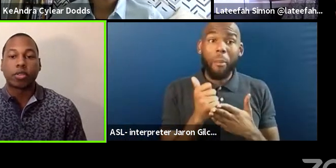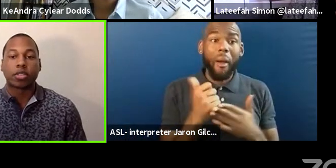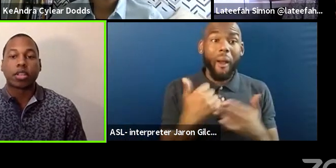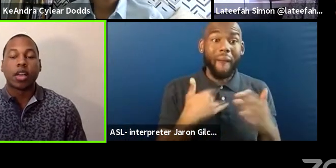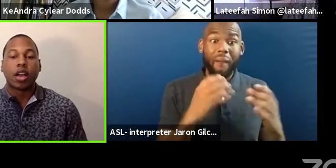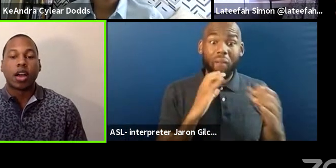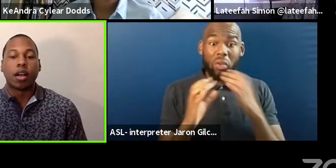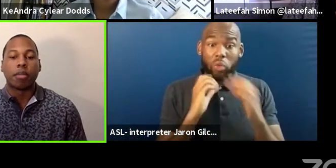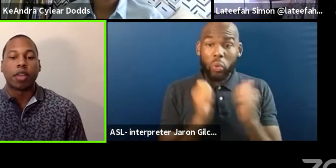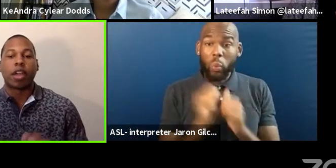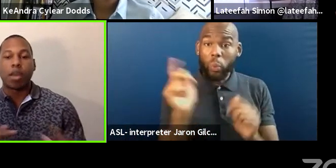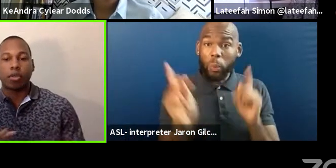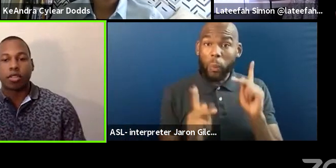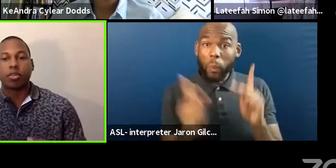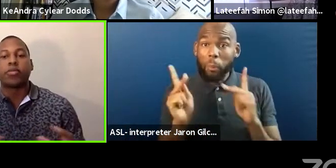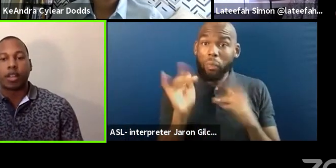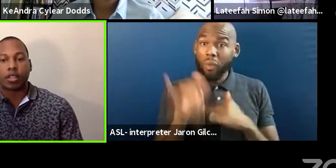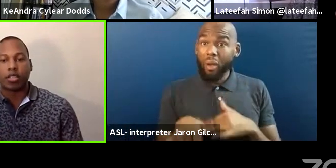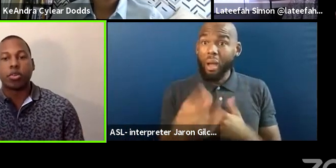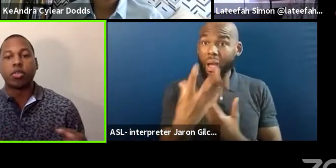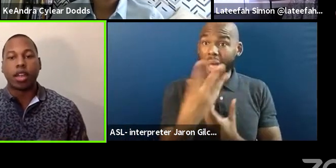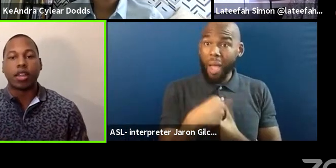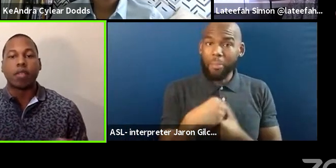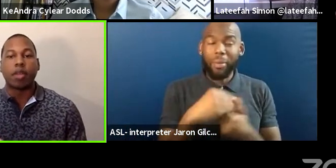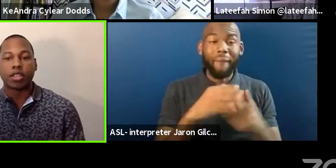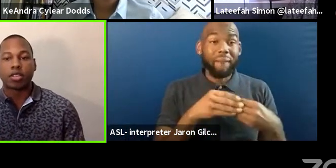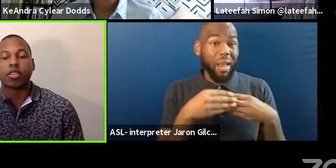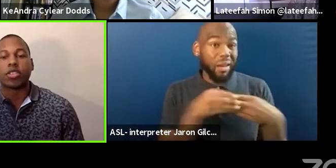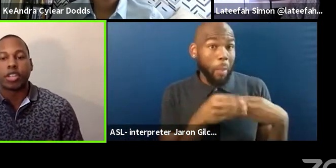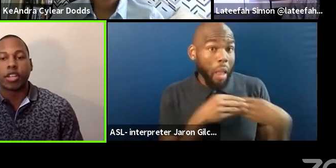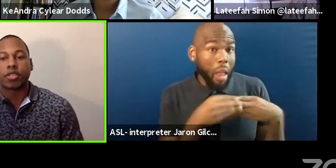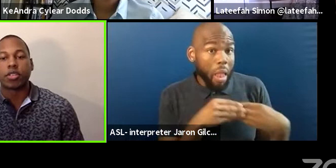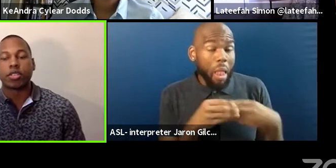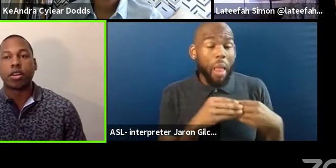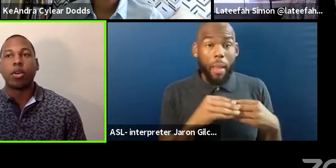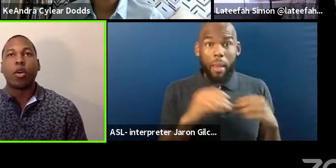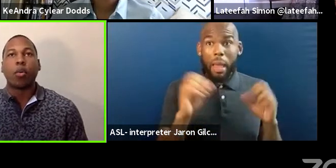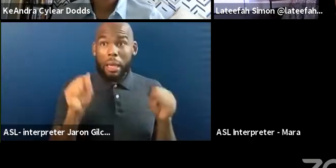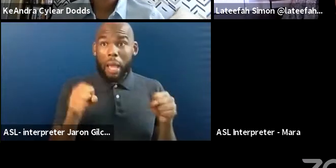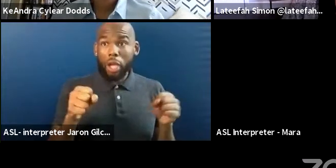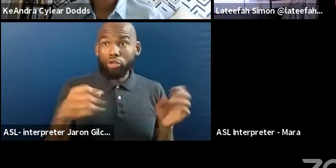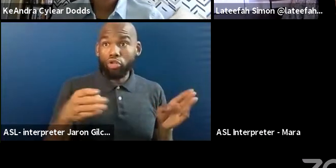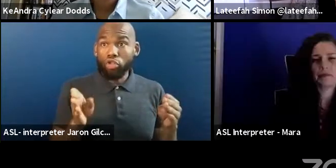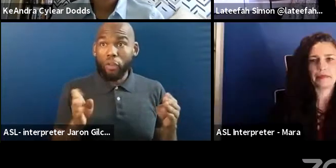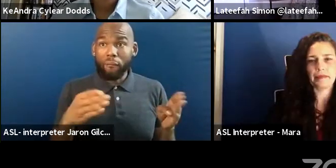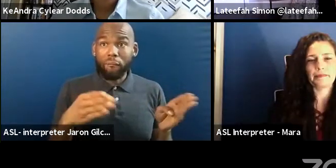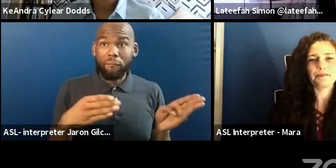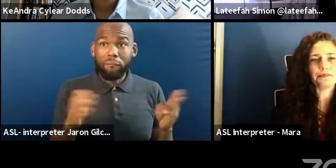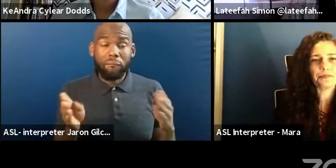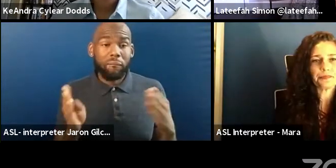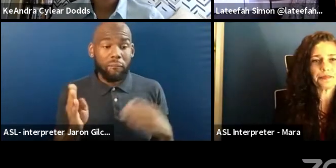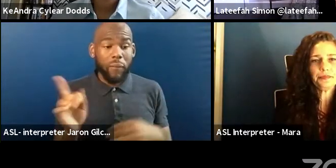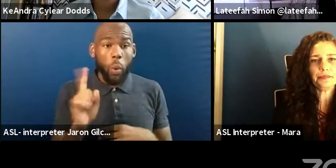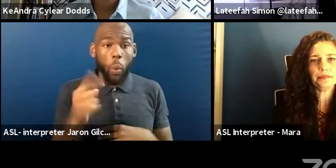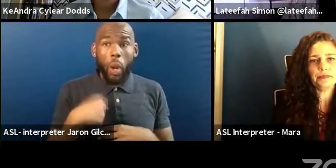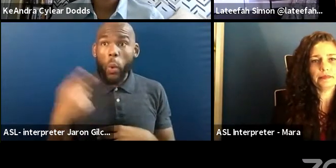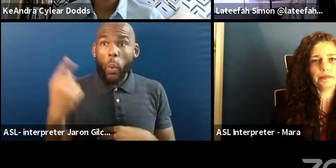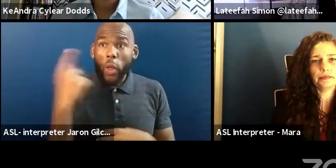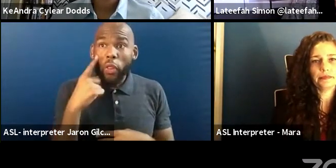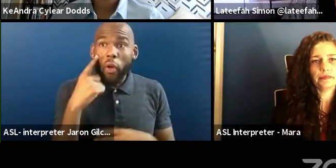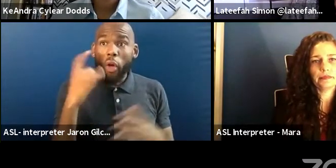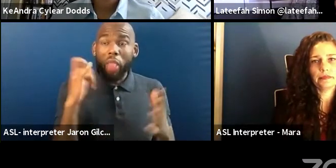with folks that are able to be flexible and make certain shifts. And so where we thought we might not have been able